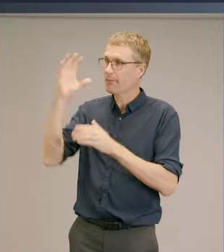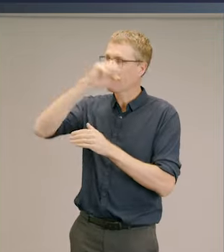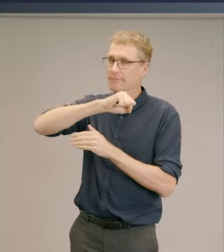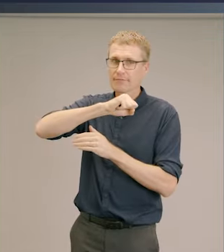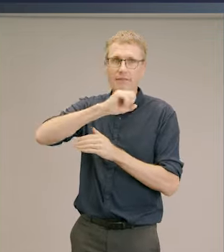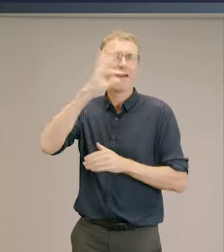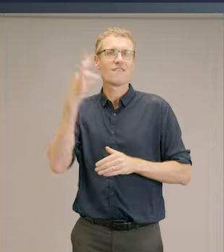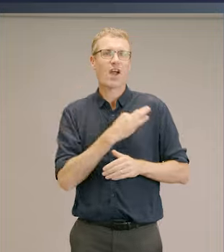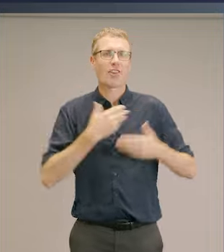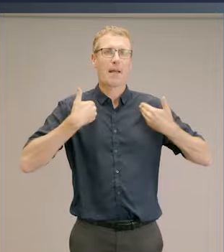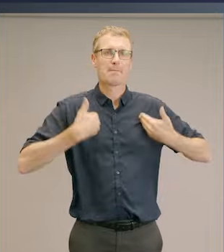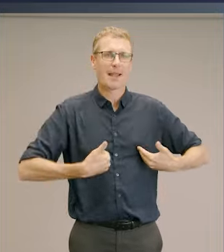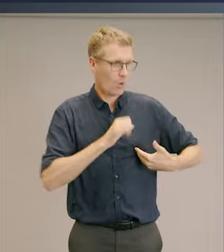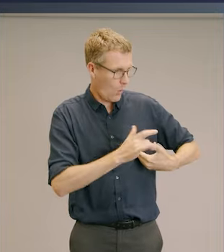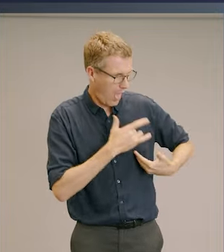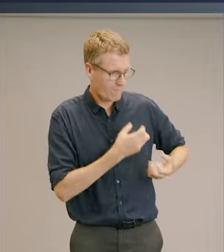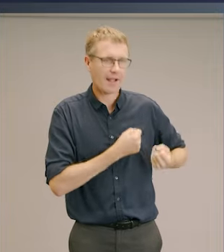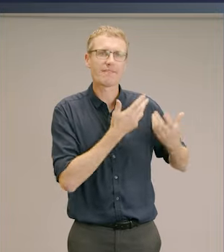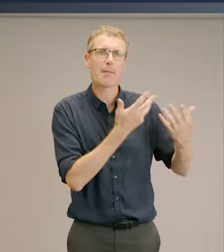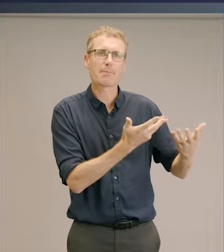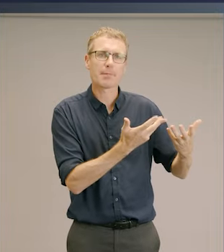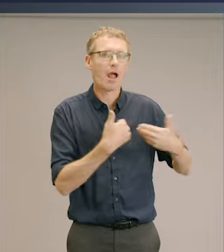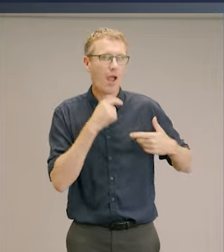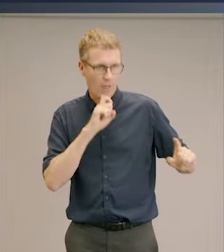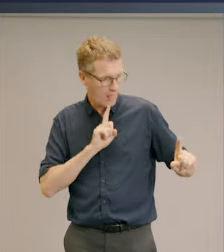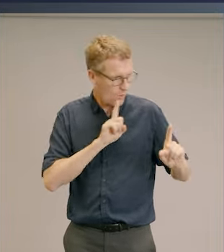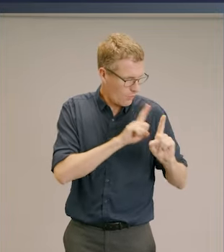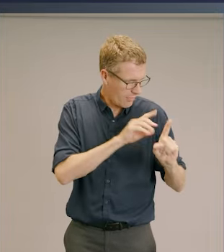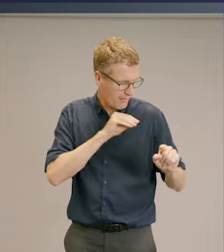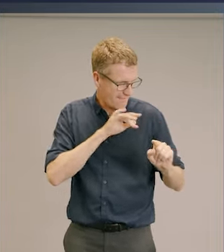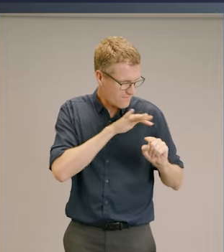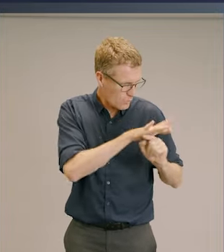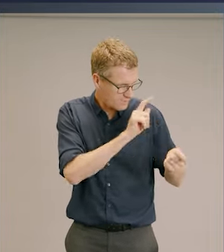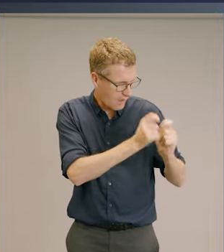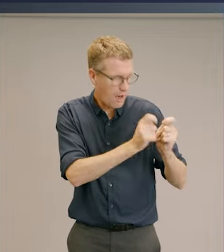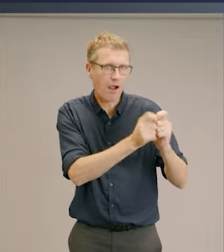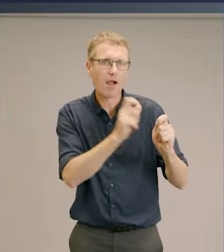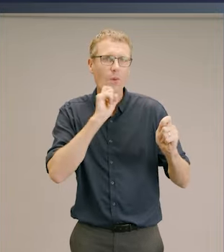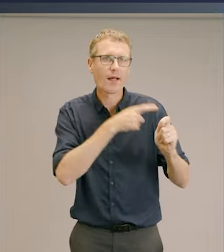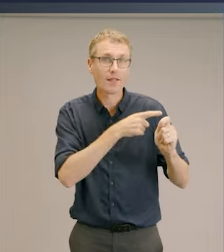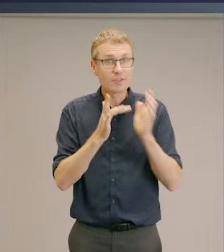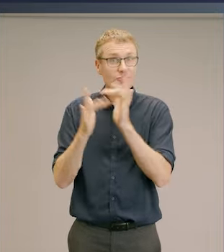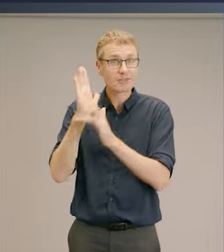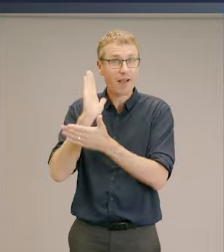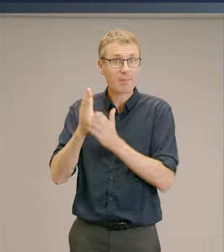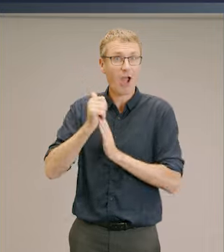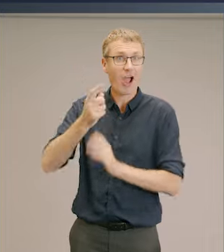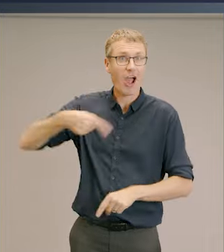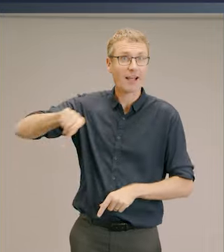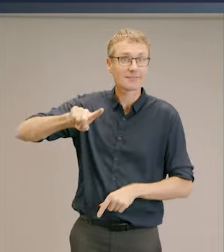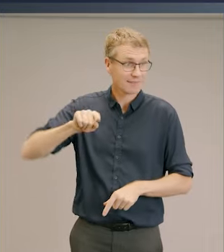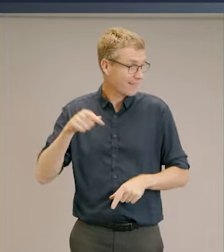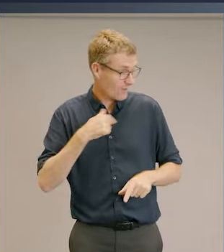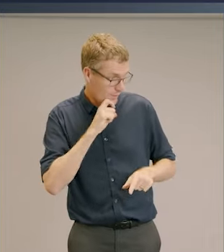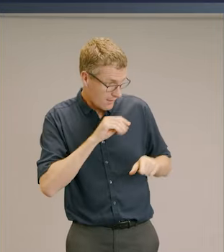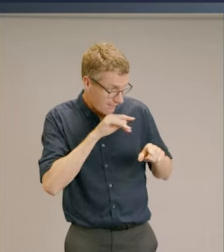believe, put your faith in me, lay down your lives." He said, "I will form you, I will make you." Jesus is our